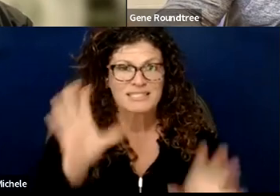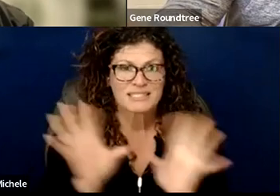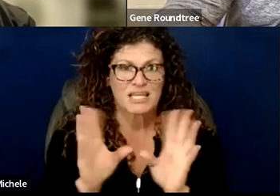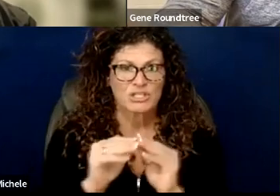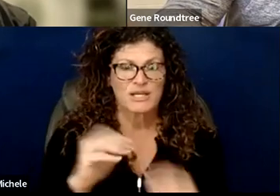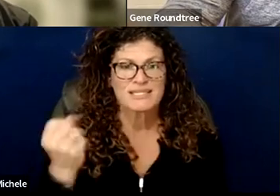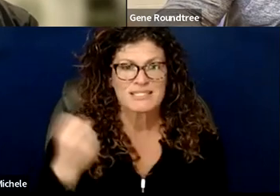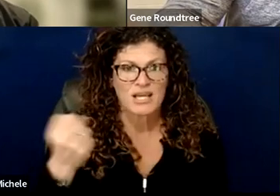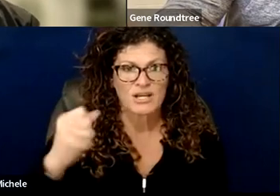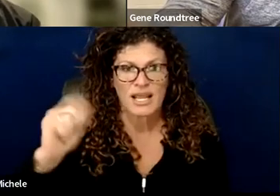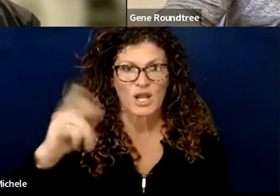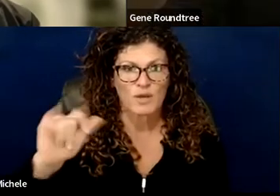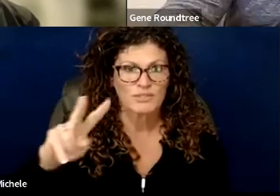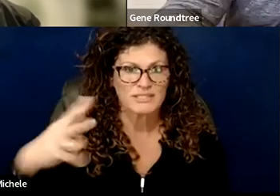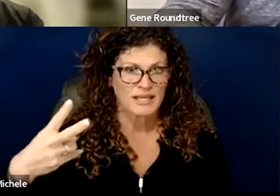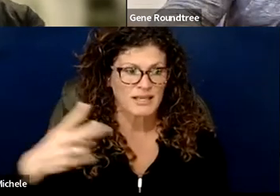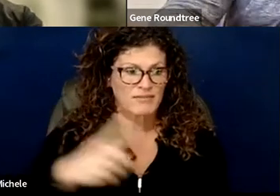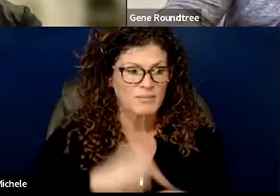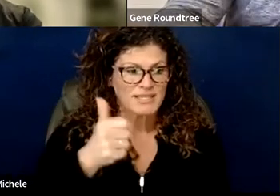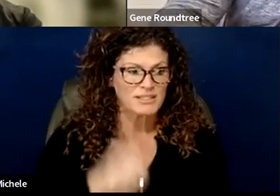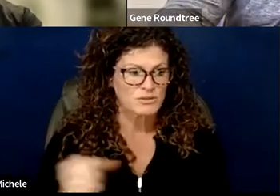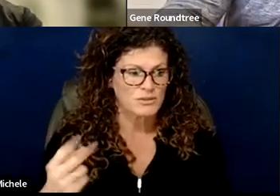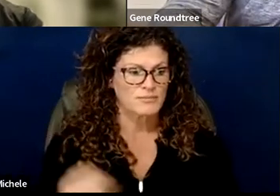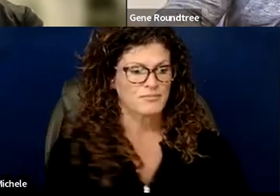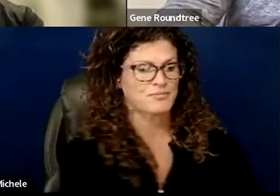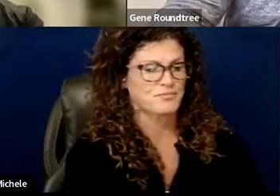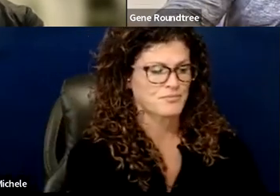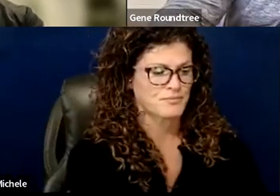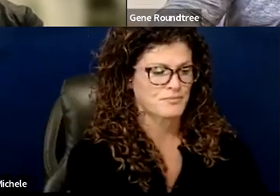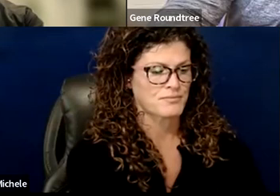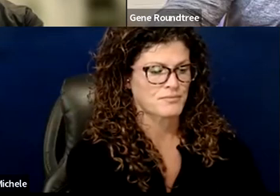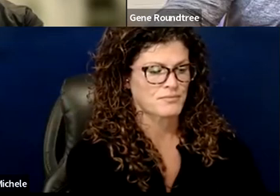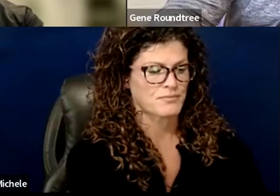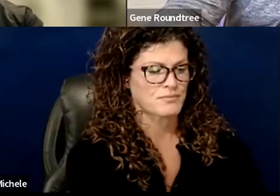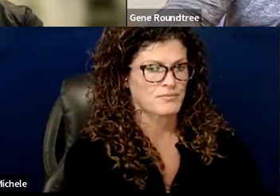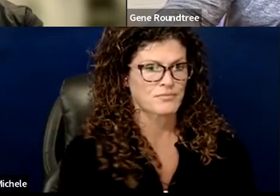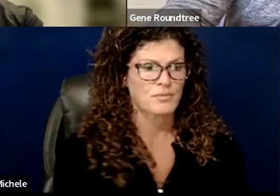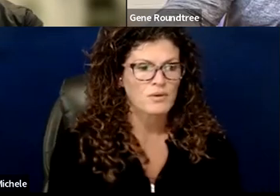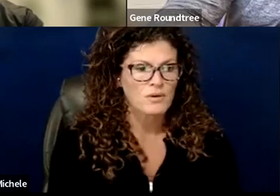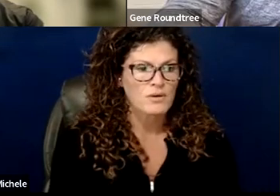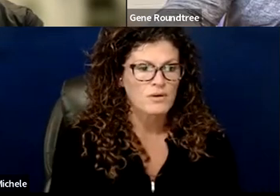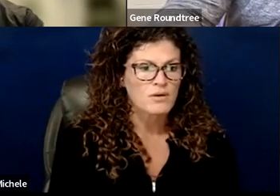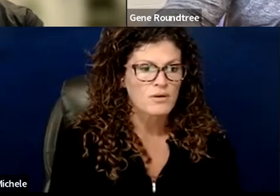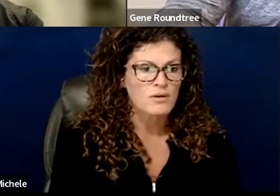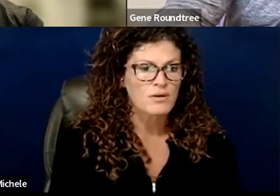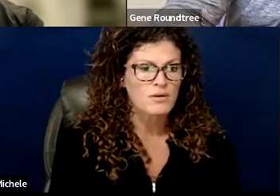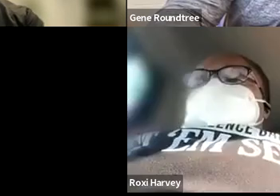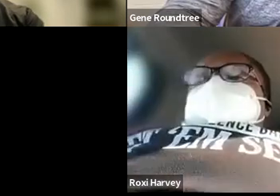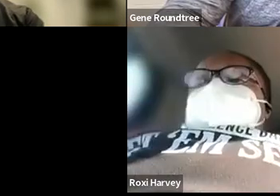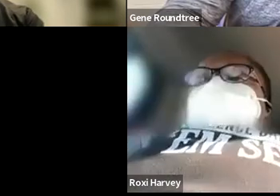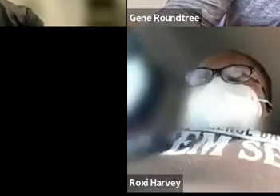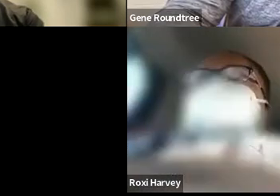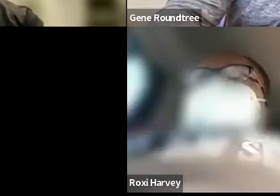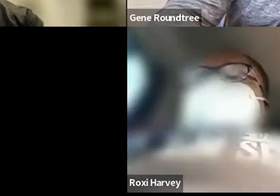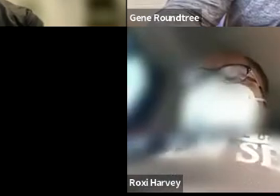April 2nd, from 10 to 12. And that would allow folks an additional opportunity to have input. And